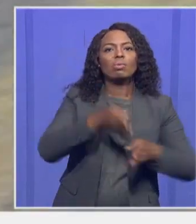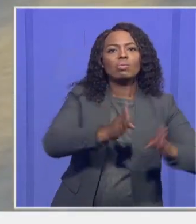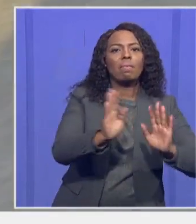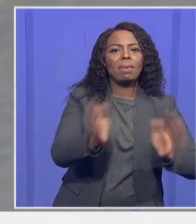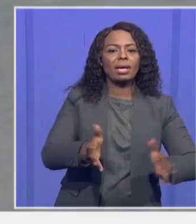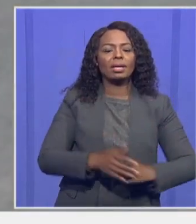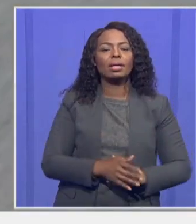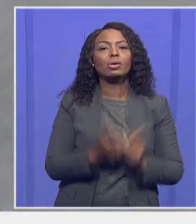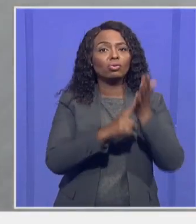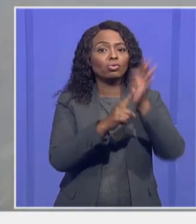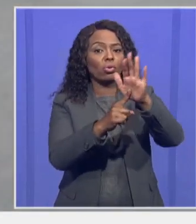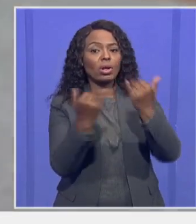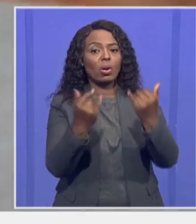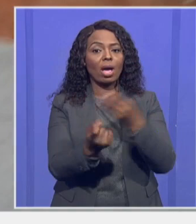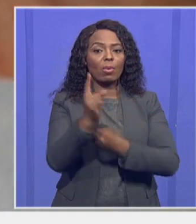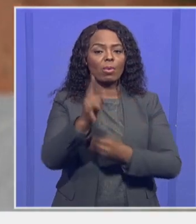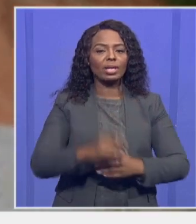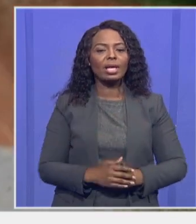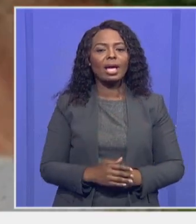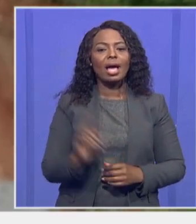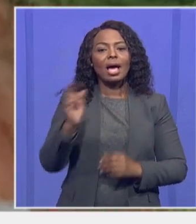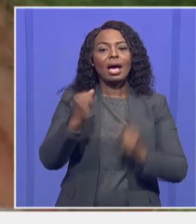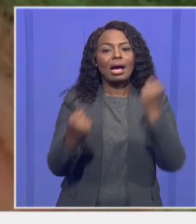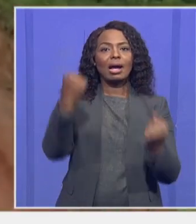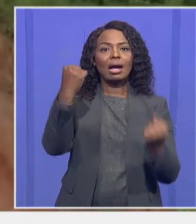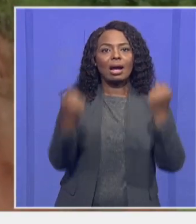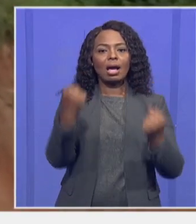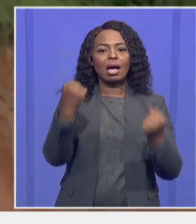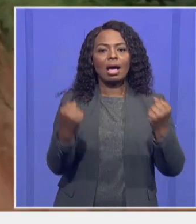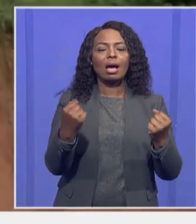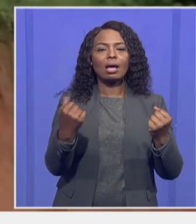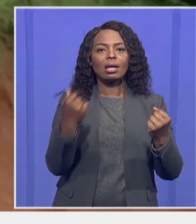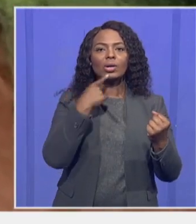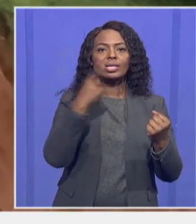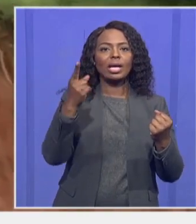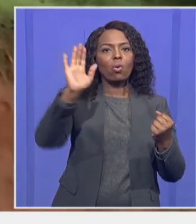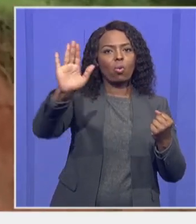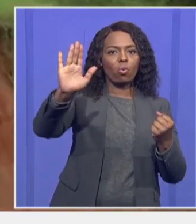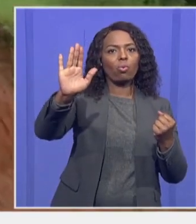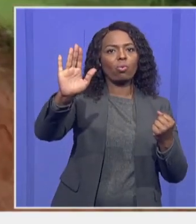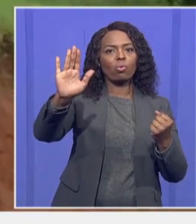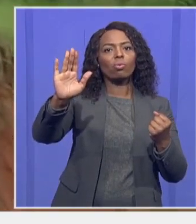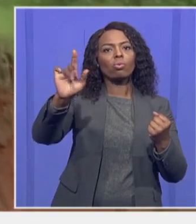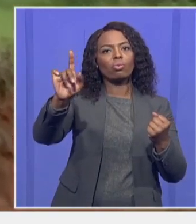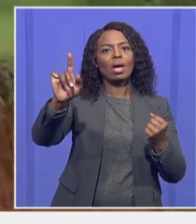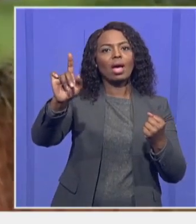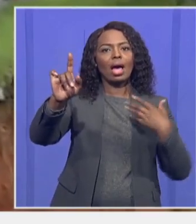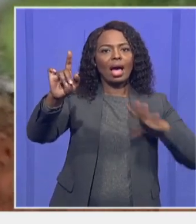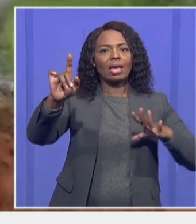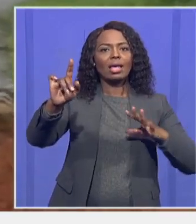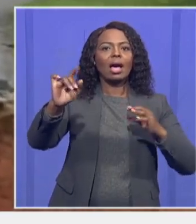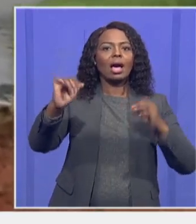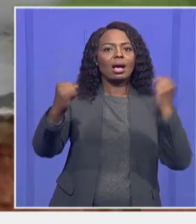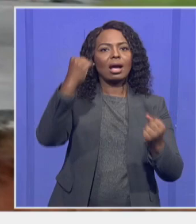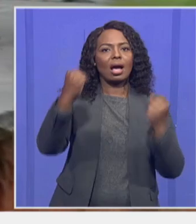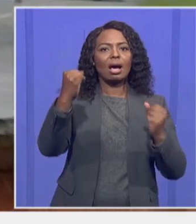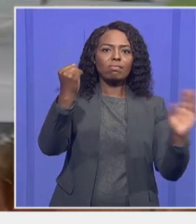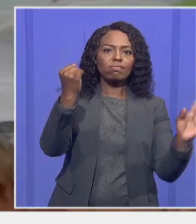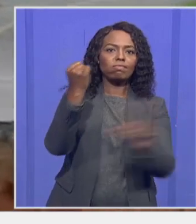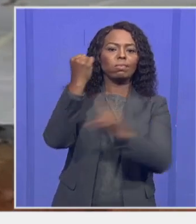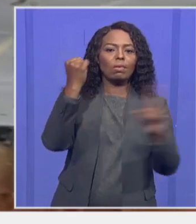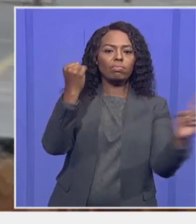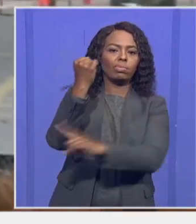to show you what's happening. There's a car that's coming. It was actually stopped right now so that the other cars can pass, but now they've